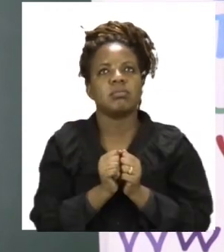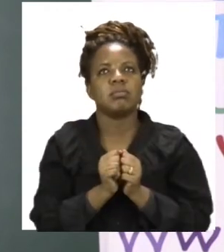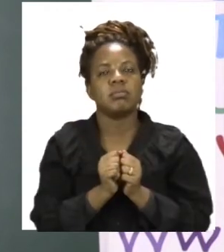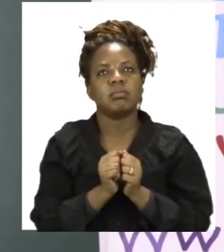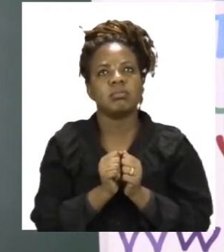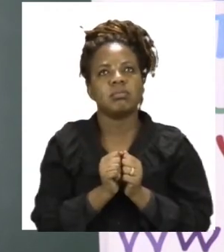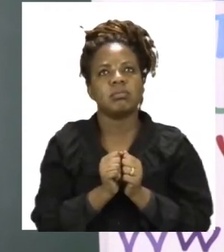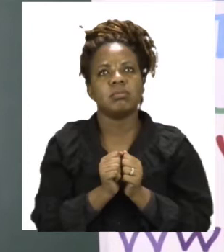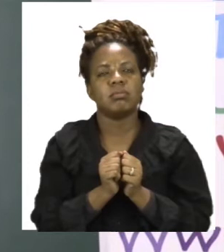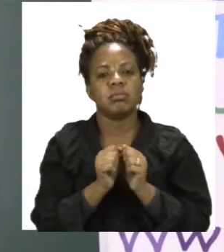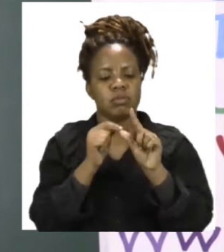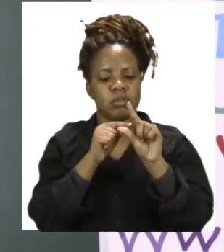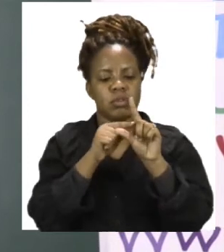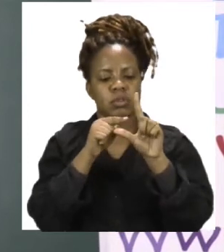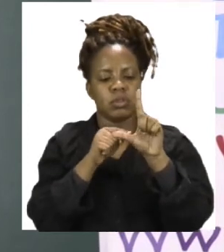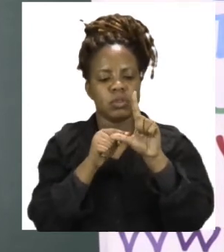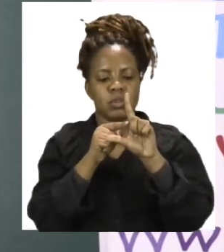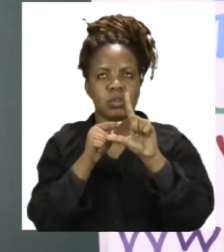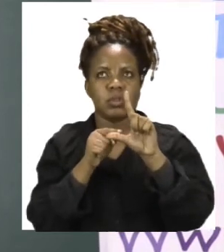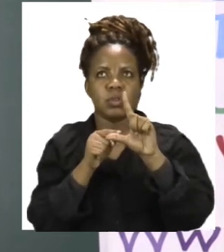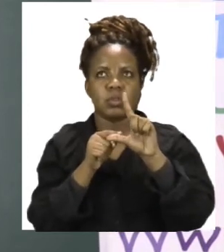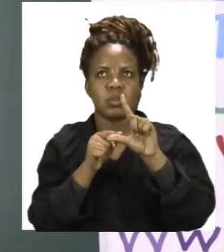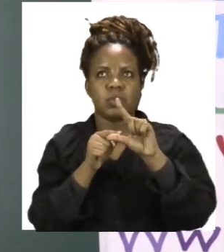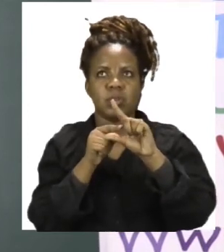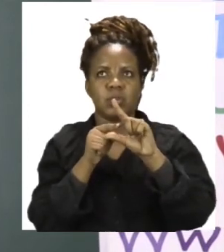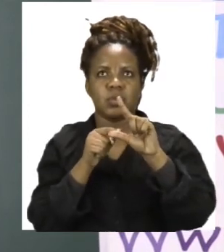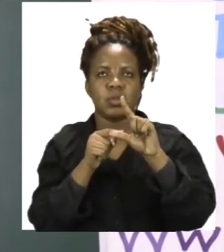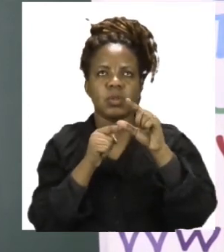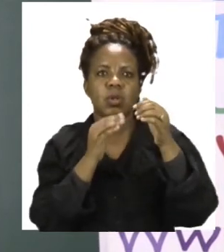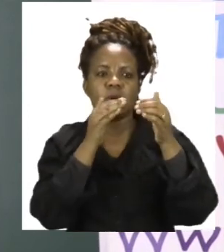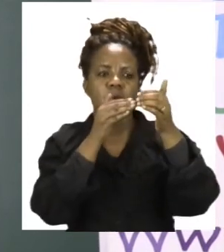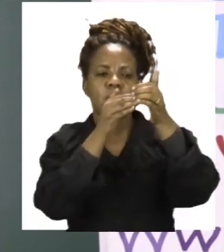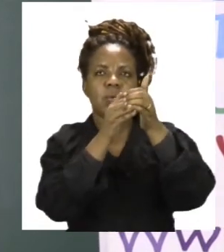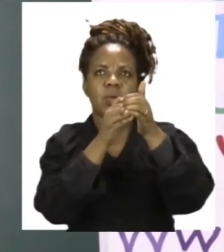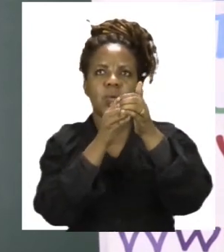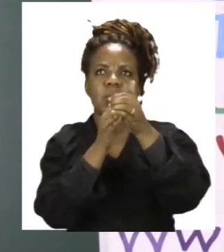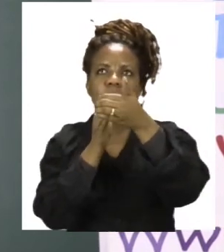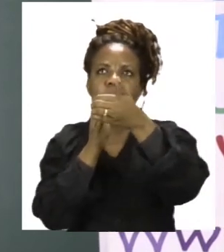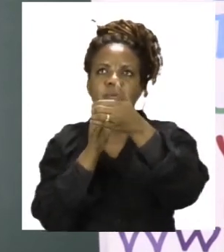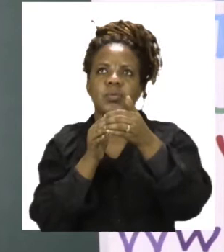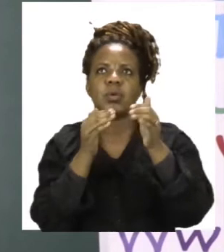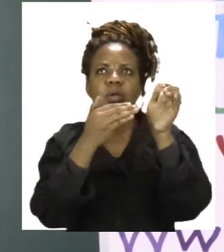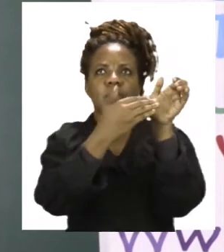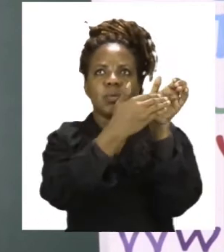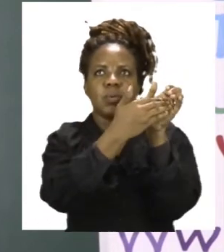So remember, the angles are actually the corners that you see. So let's count the